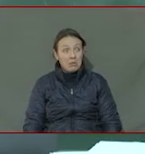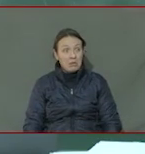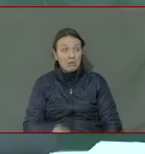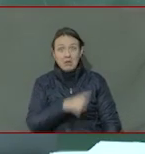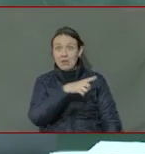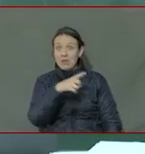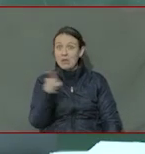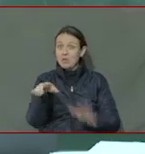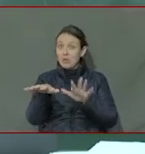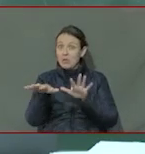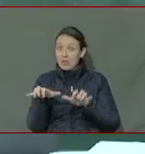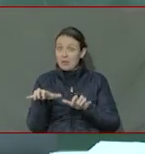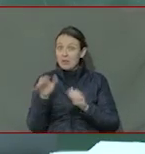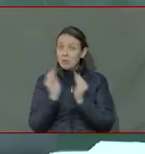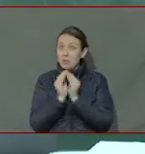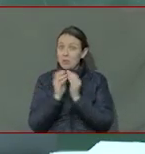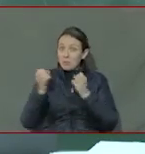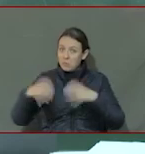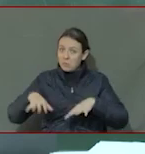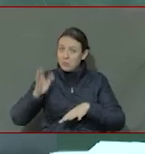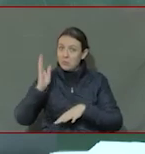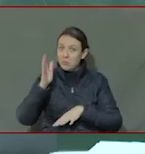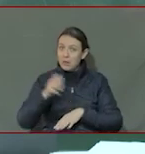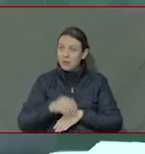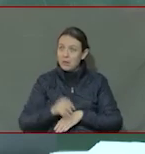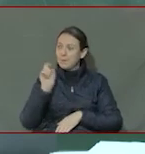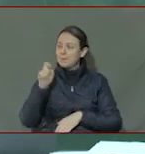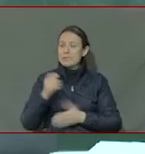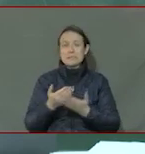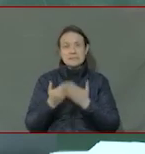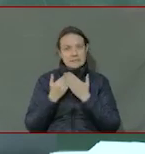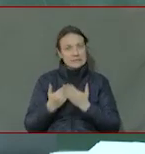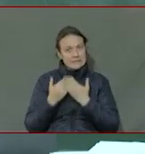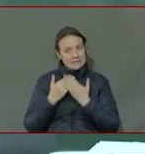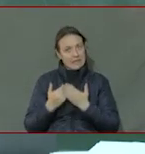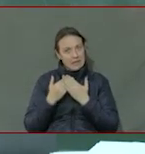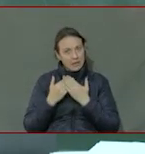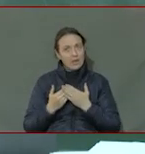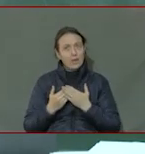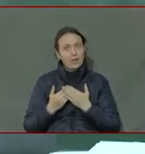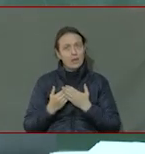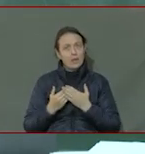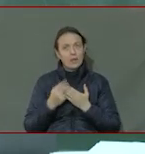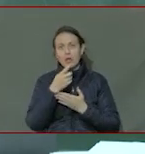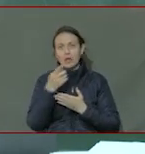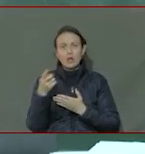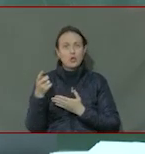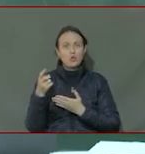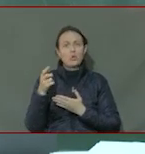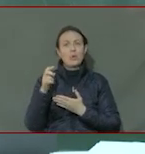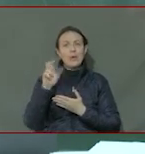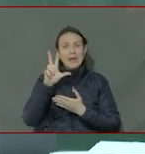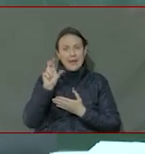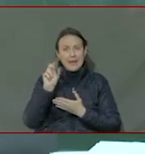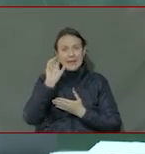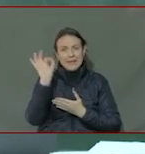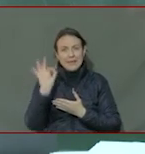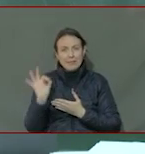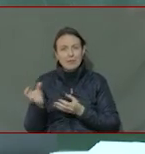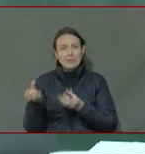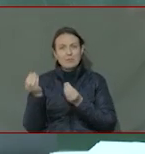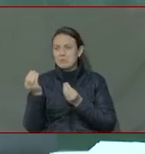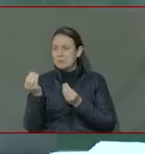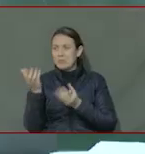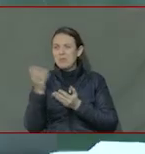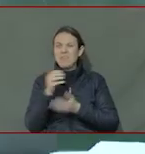that you deserve. If you study your work 100%, you are not going to get 80%. You're going to get maybe